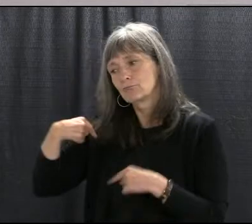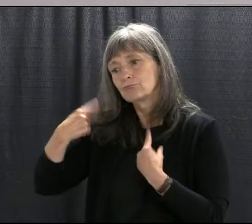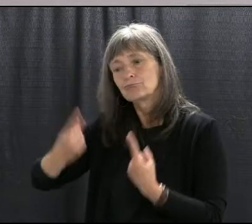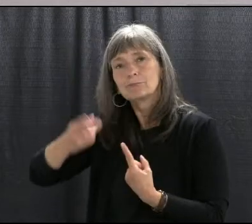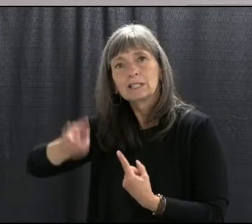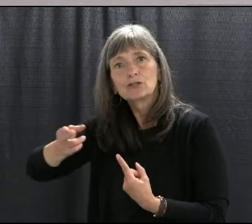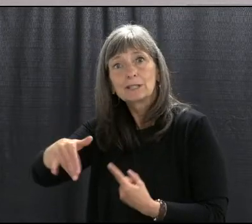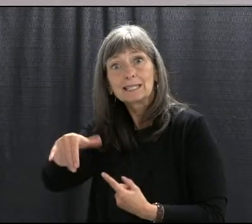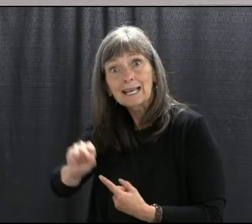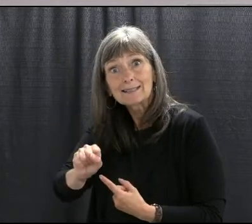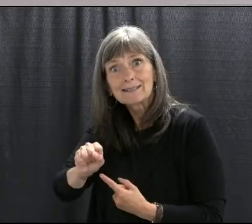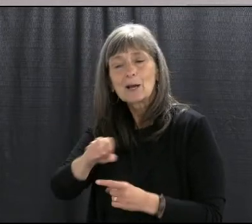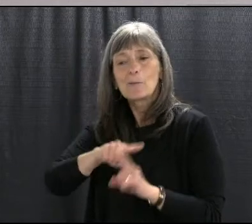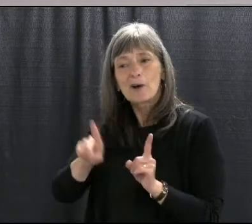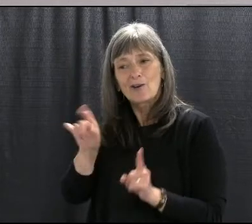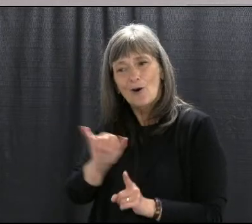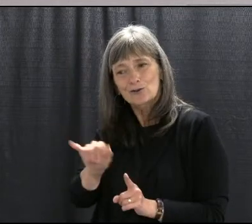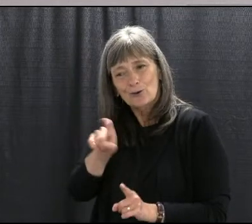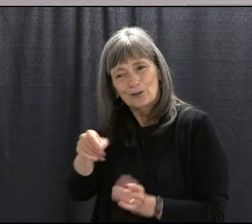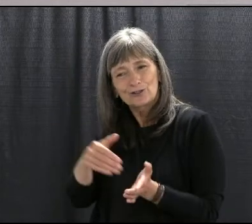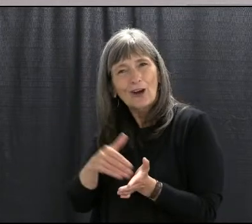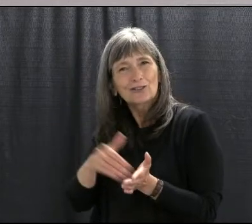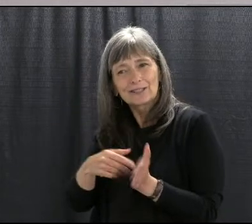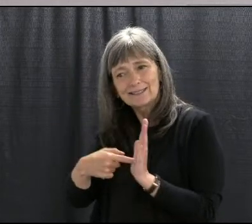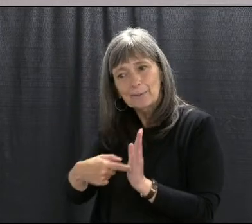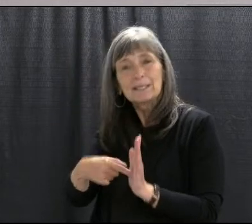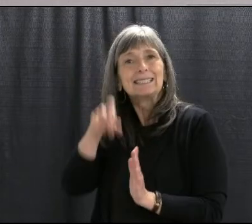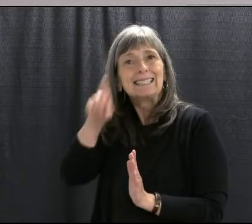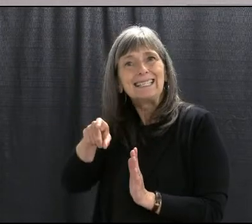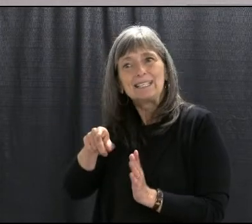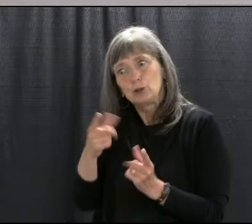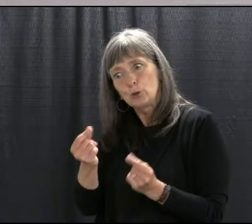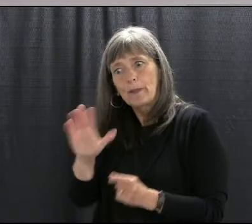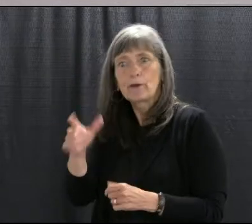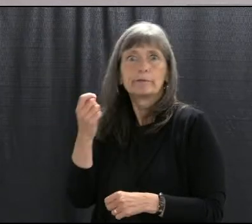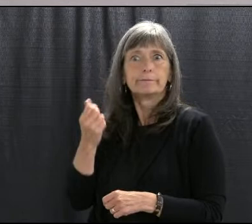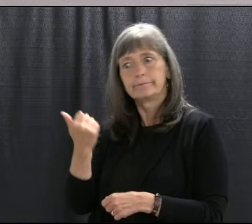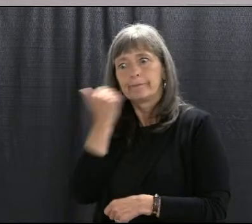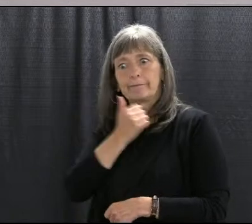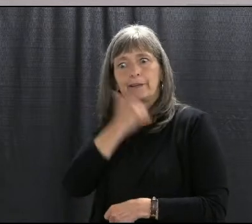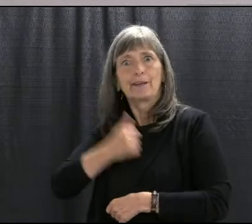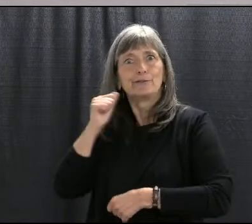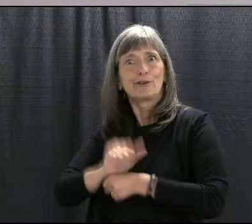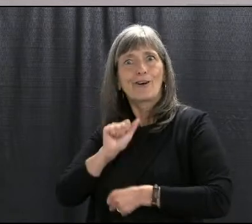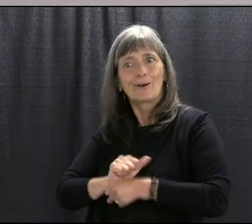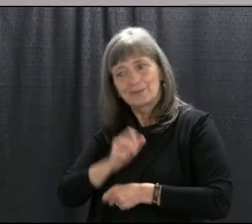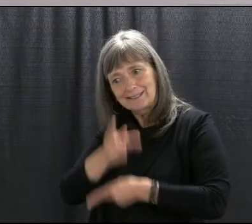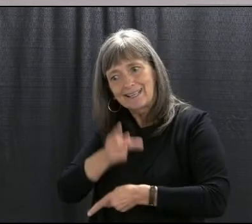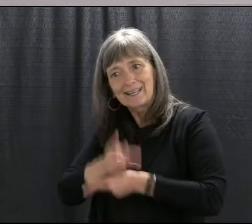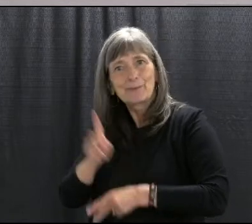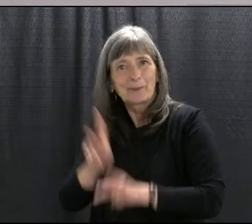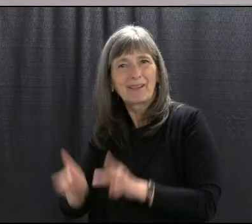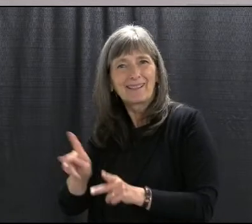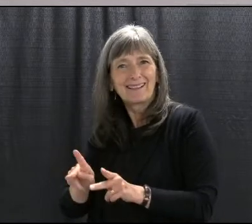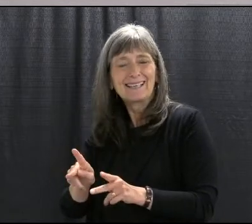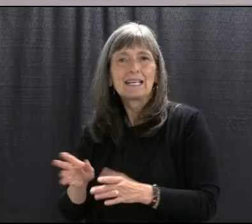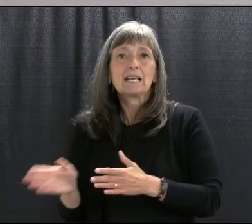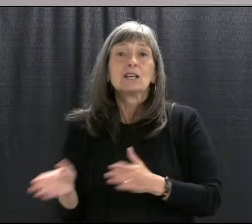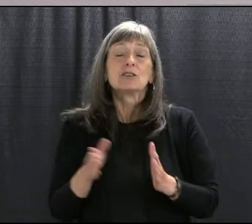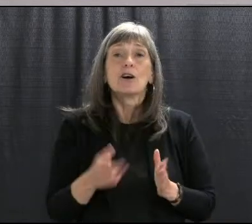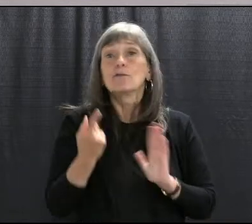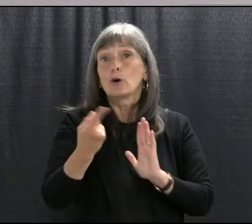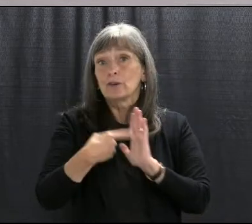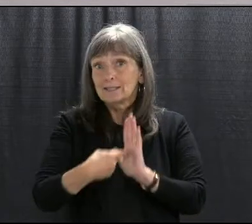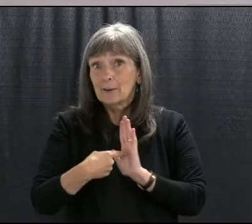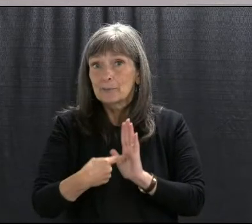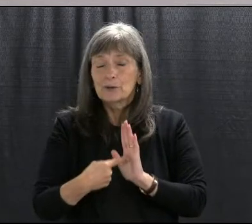work that we hired them to do in the first place. So right now, as Pat described, we're looking across, you know, for example, the Surgery